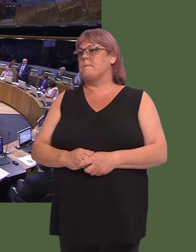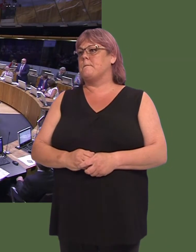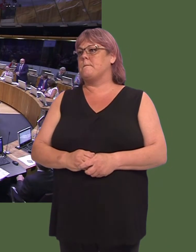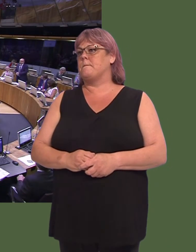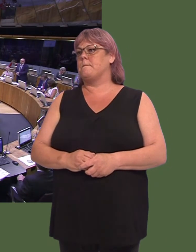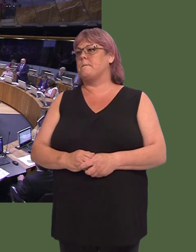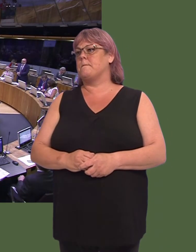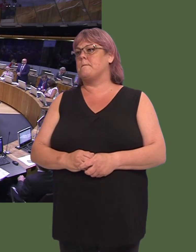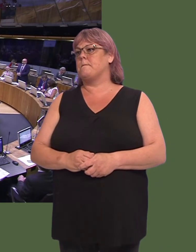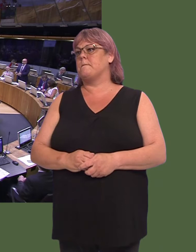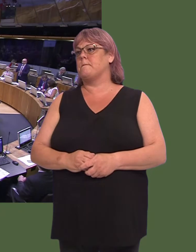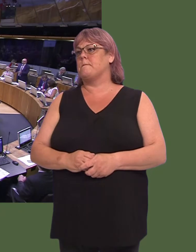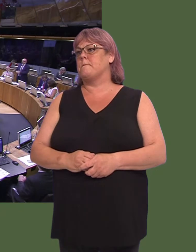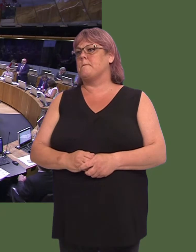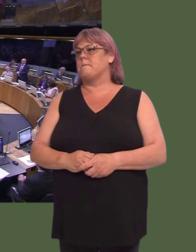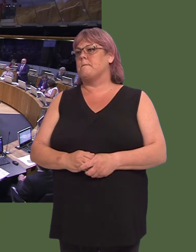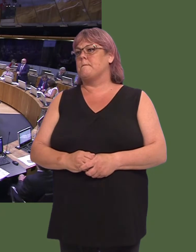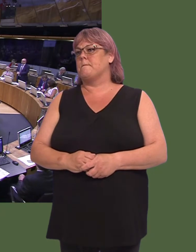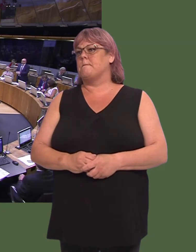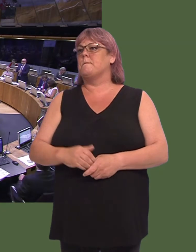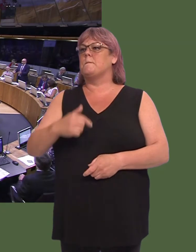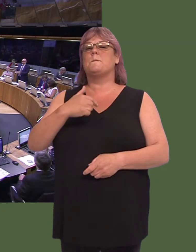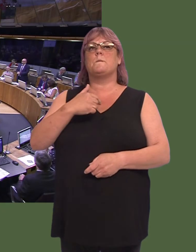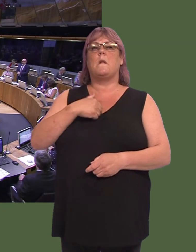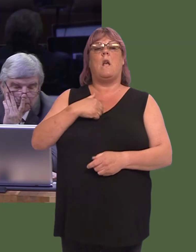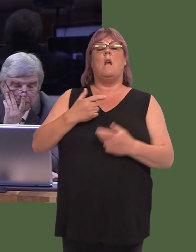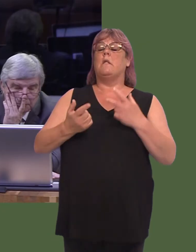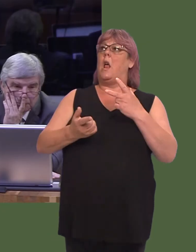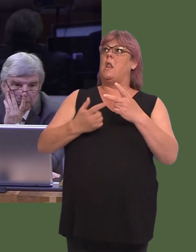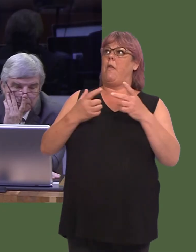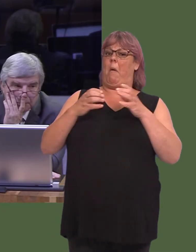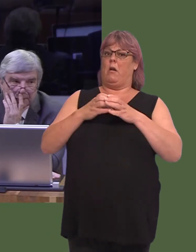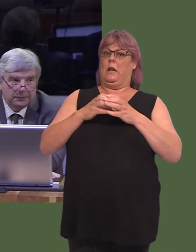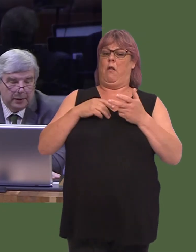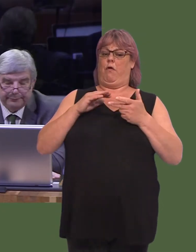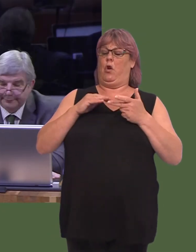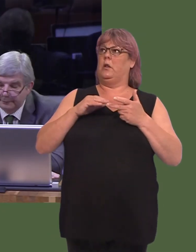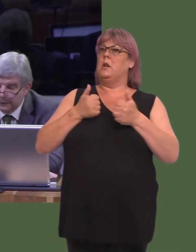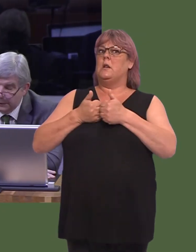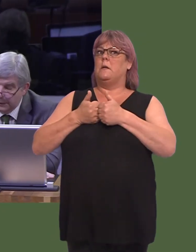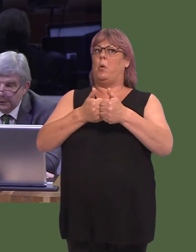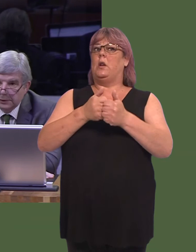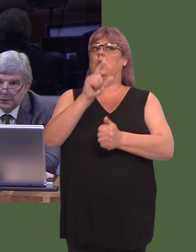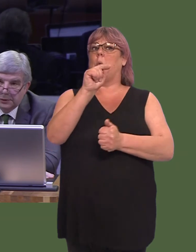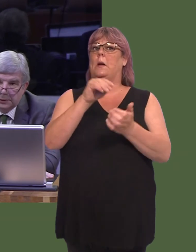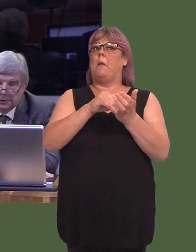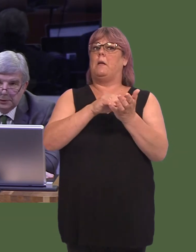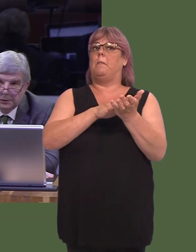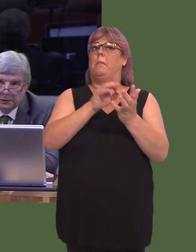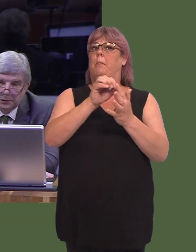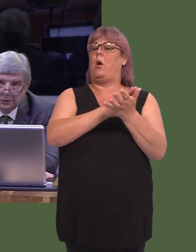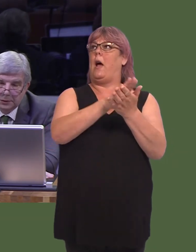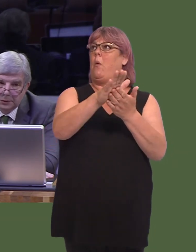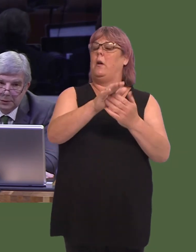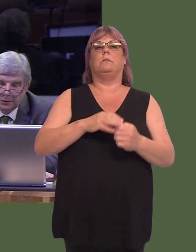Well, this is a third party getting up to support 20 miles per hour as the default in our towns and villages. When